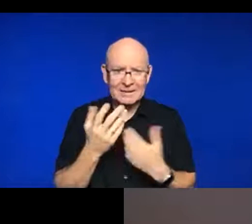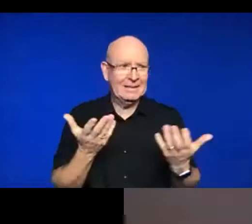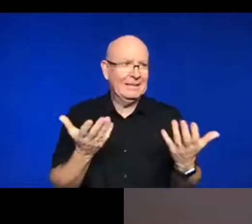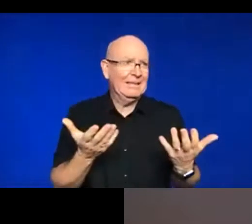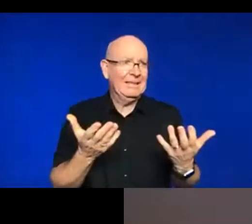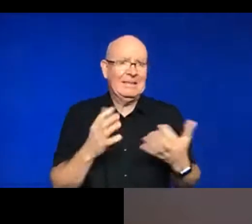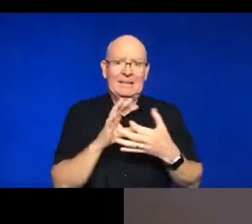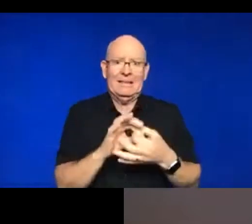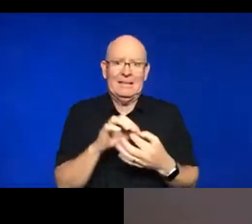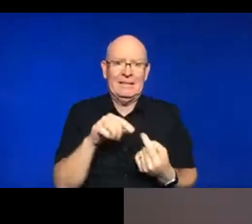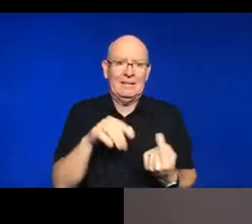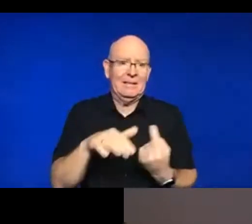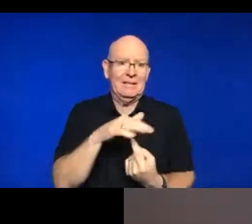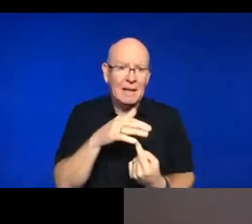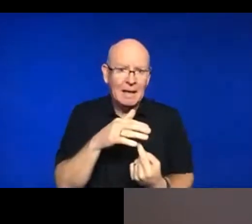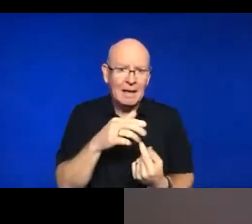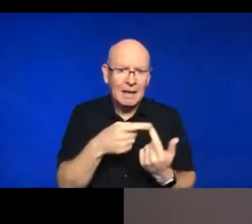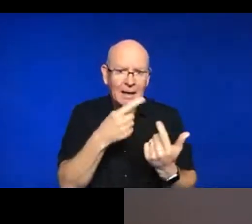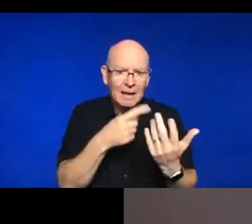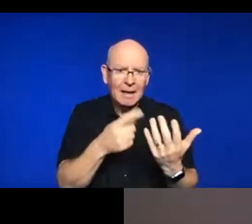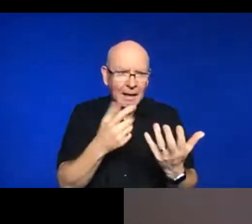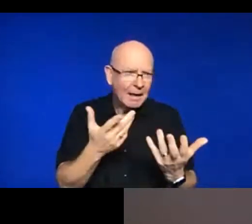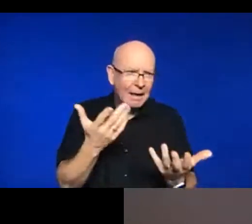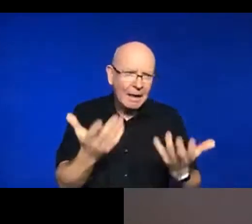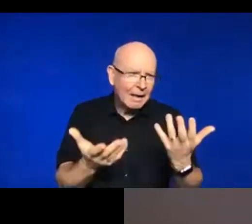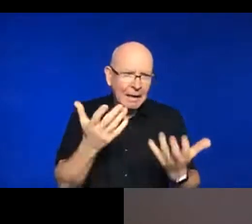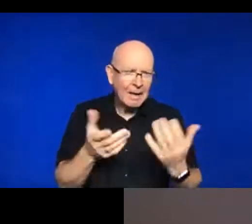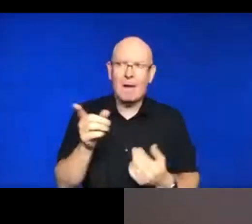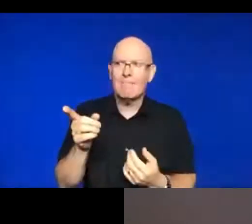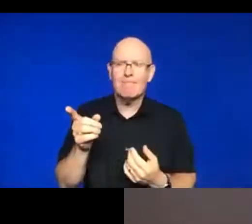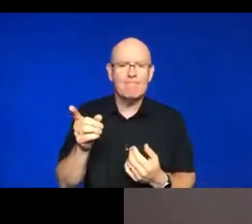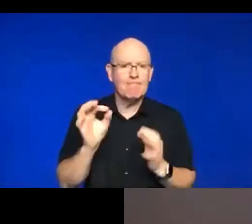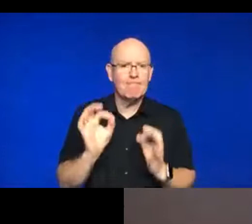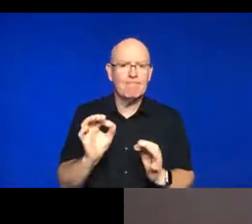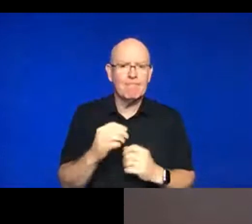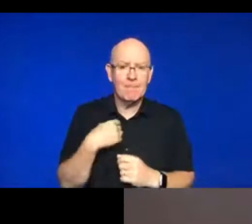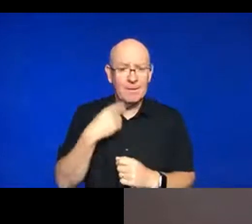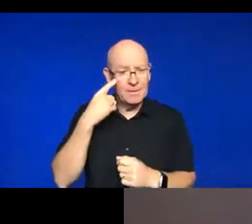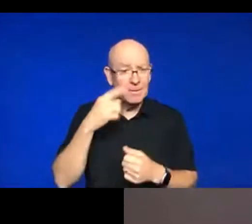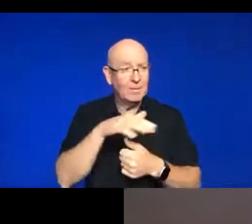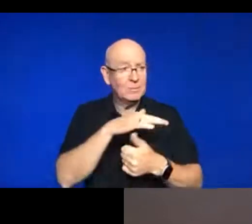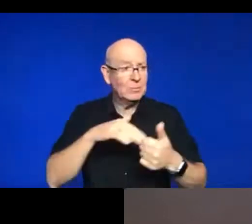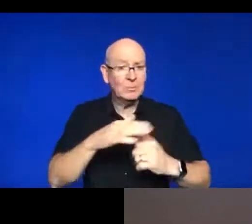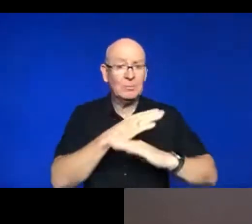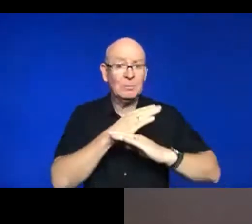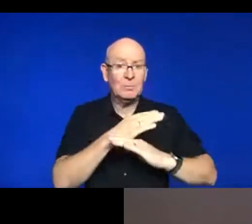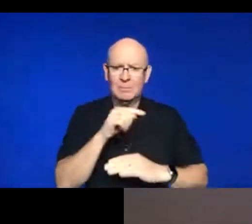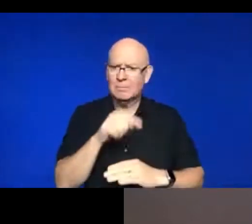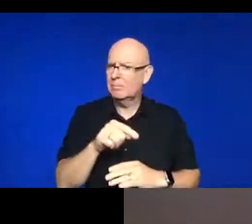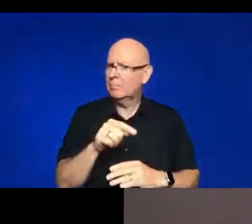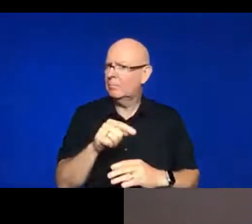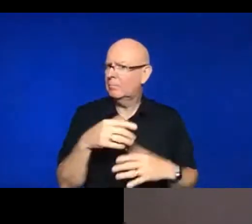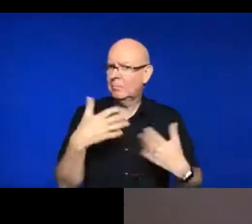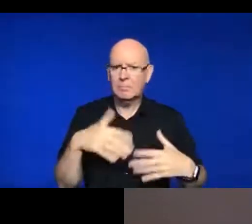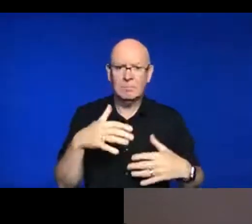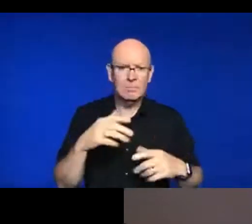and post-COVID. And really, we need to look at how we can use knowledge that we can generate through these webinars to improve social